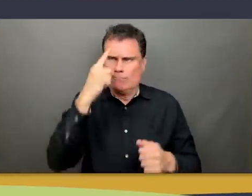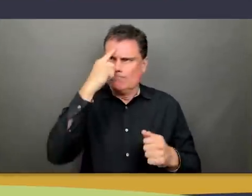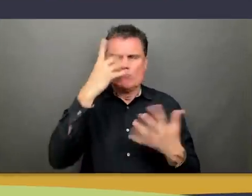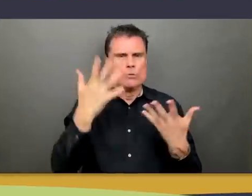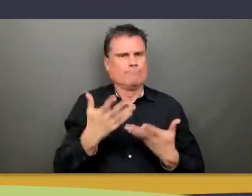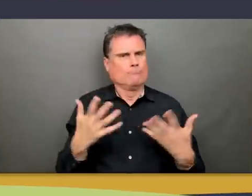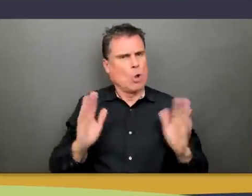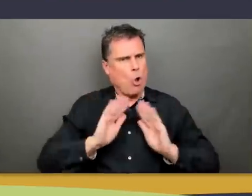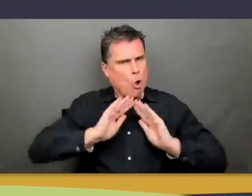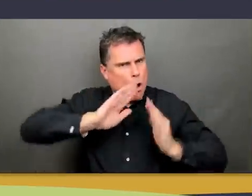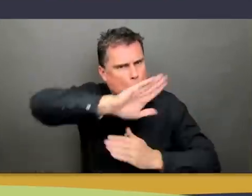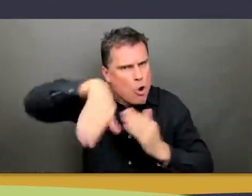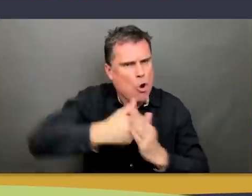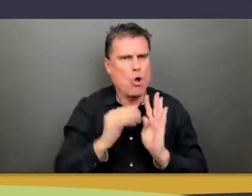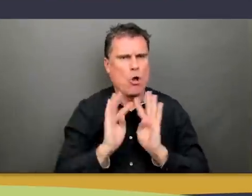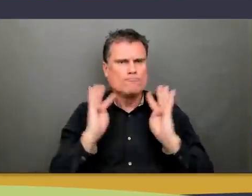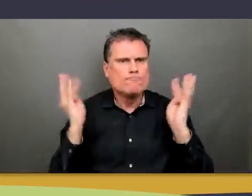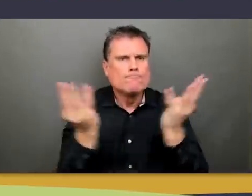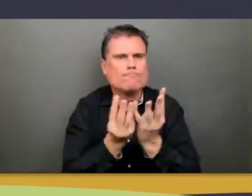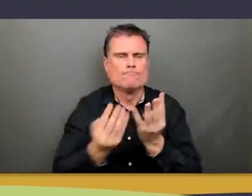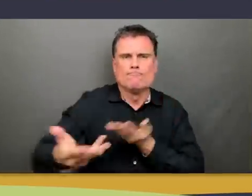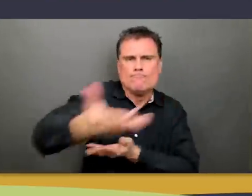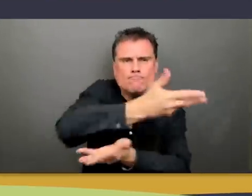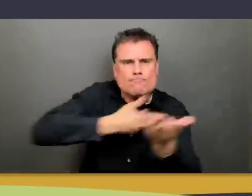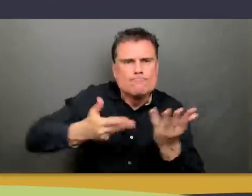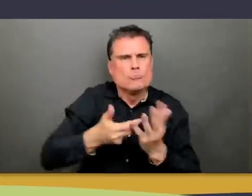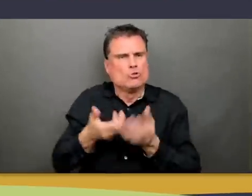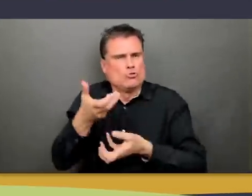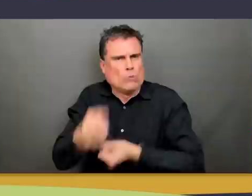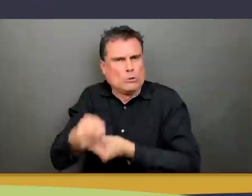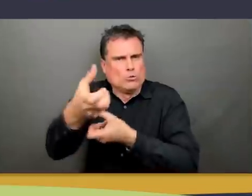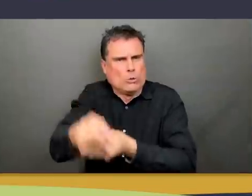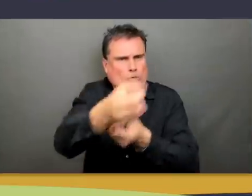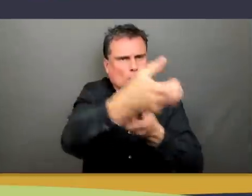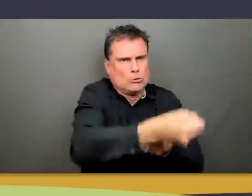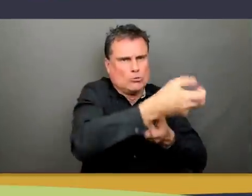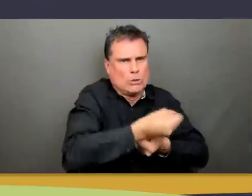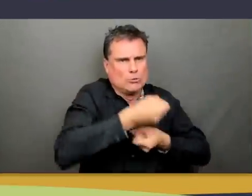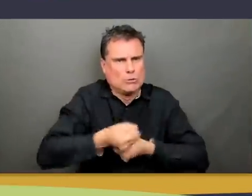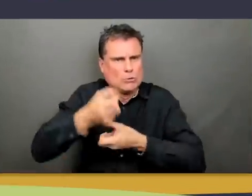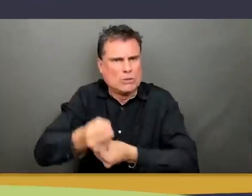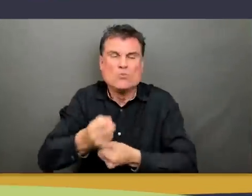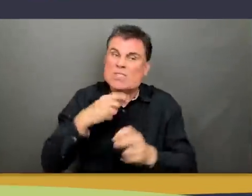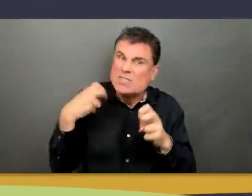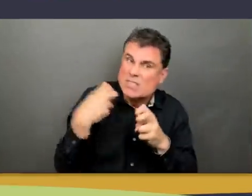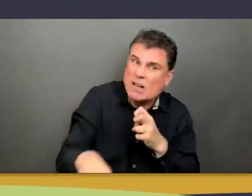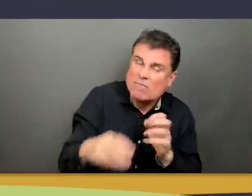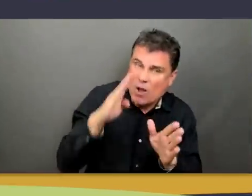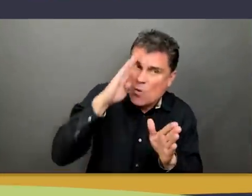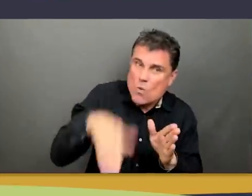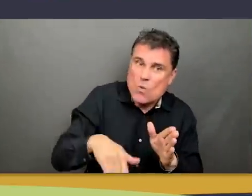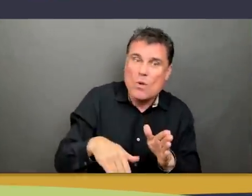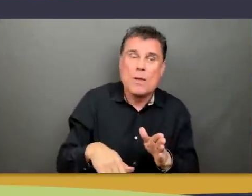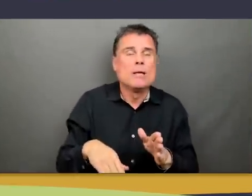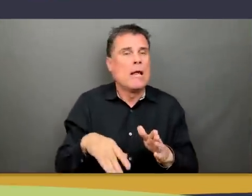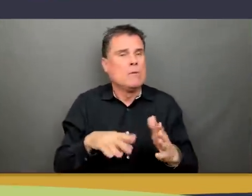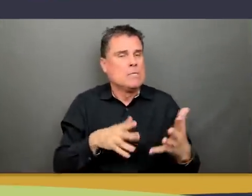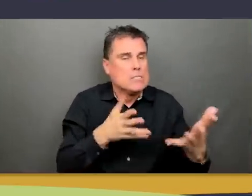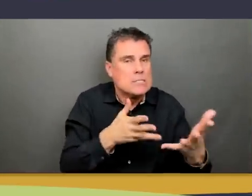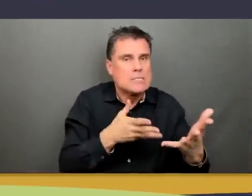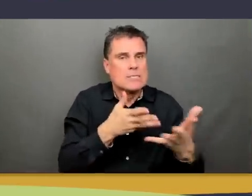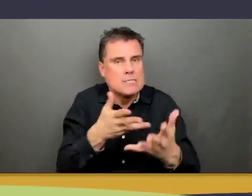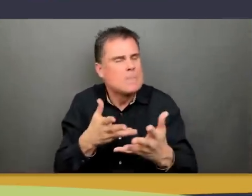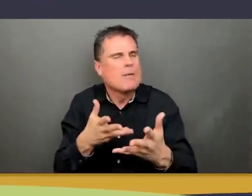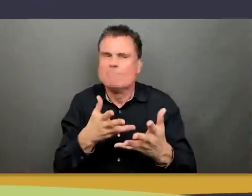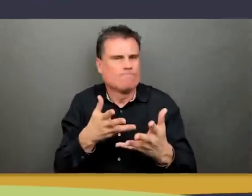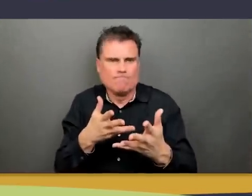most importantly, to do the tough anti-racist work together, so our trust endures and builds a